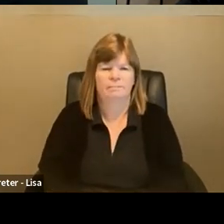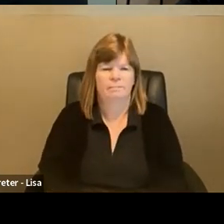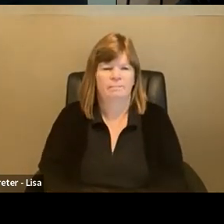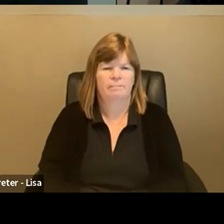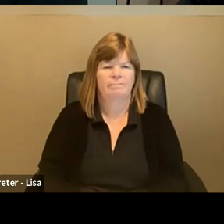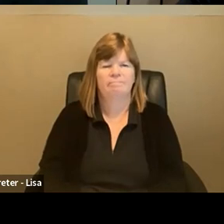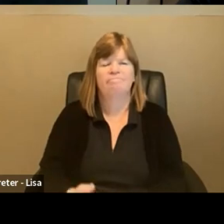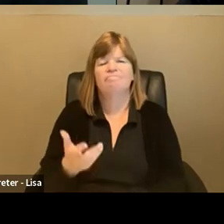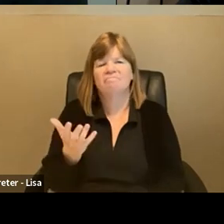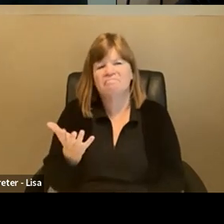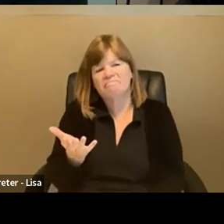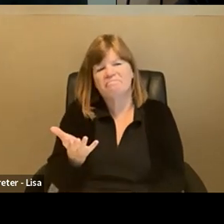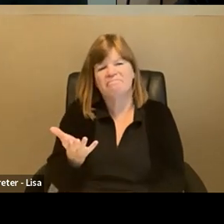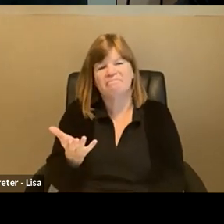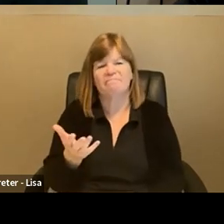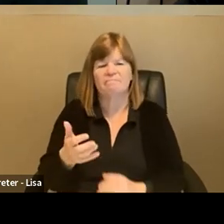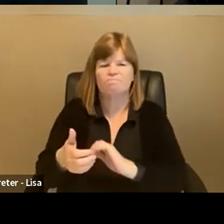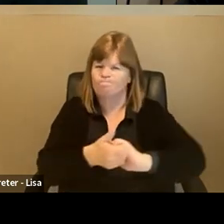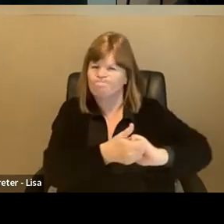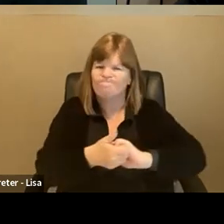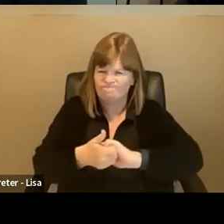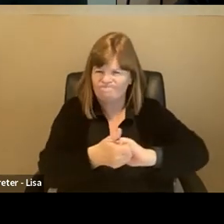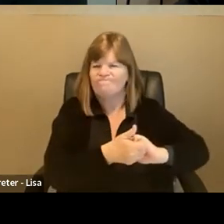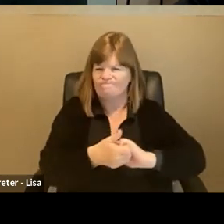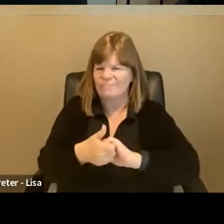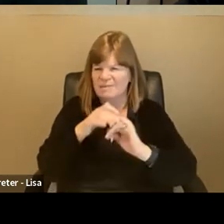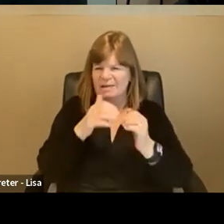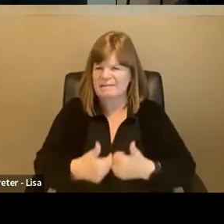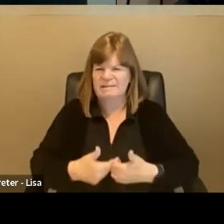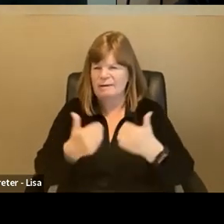plan. So, they do go hand in hand with some